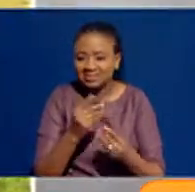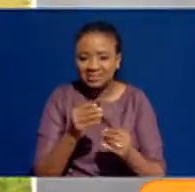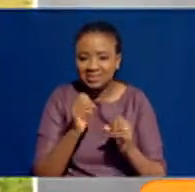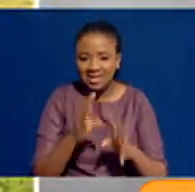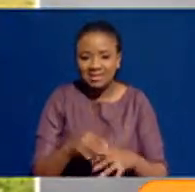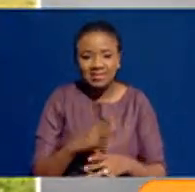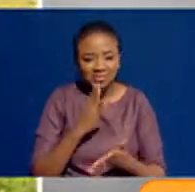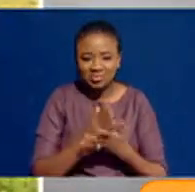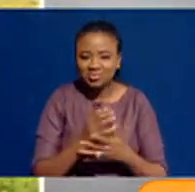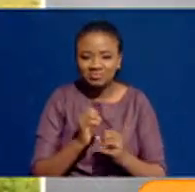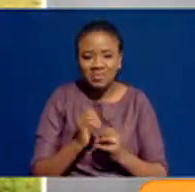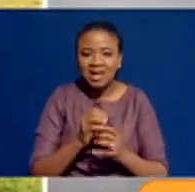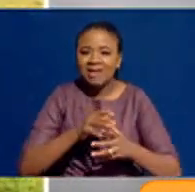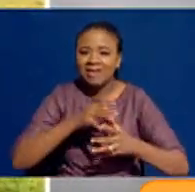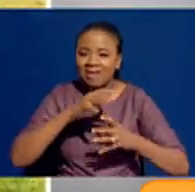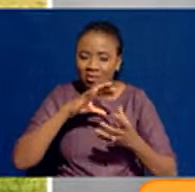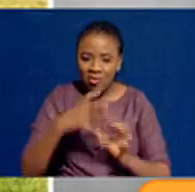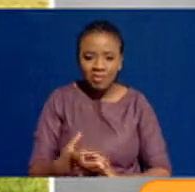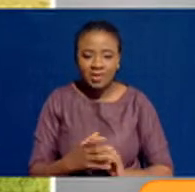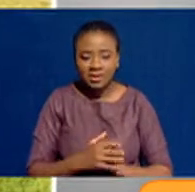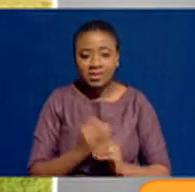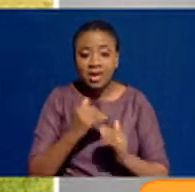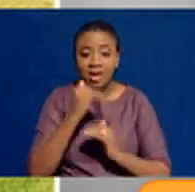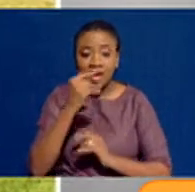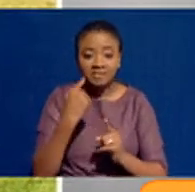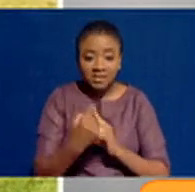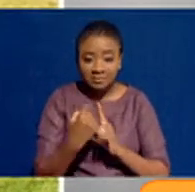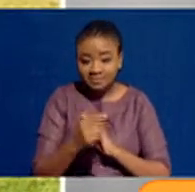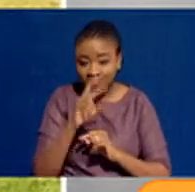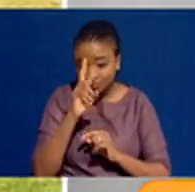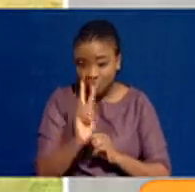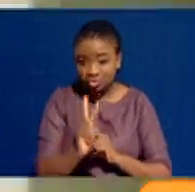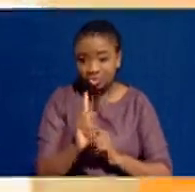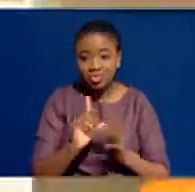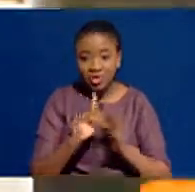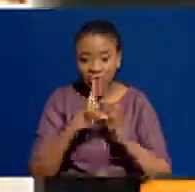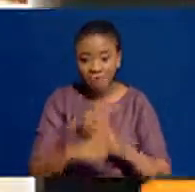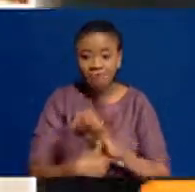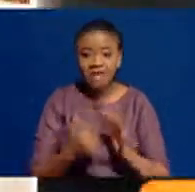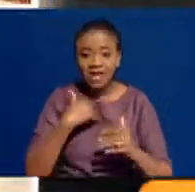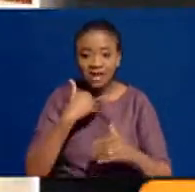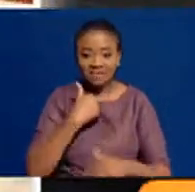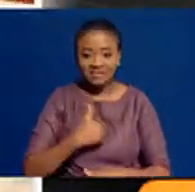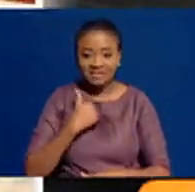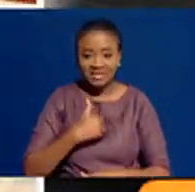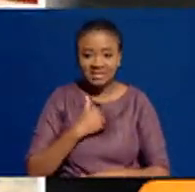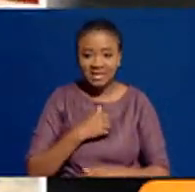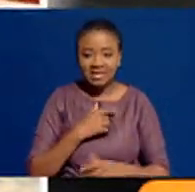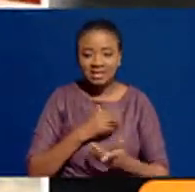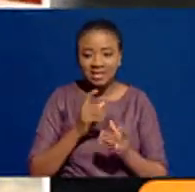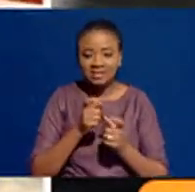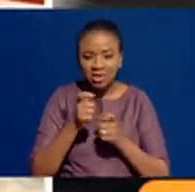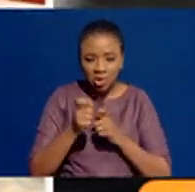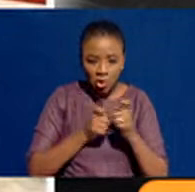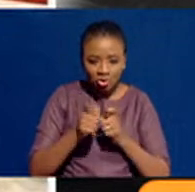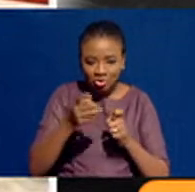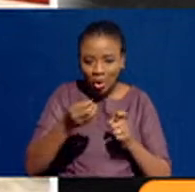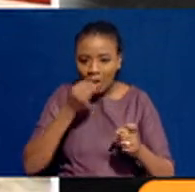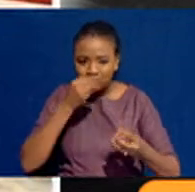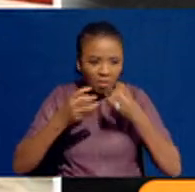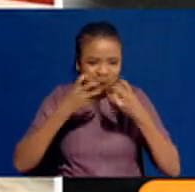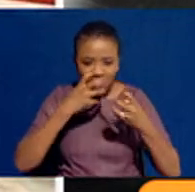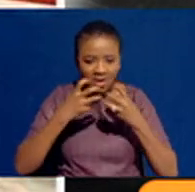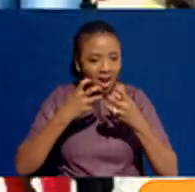that. 2 years later, after undergoing a gastric sleeve surgery, which restricts food intake and leads to weight